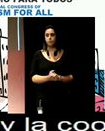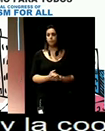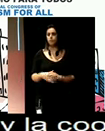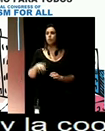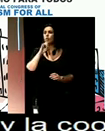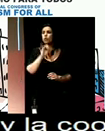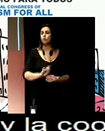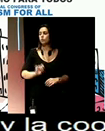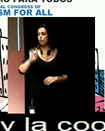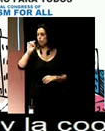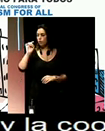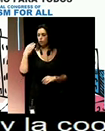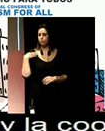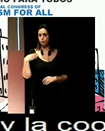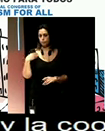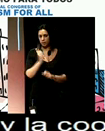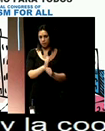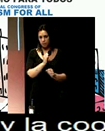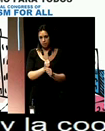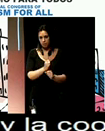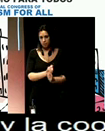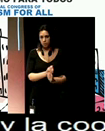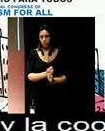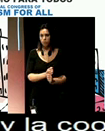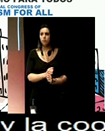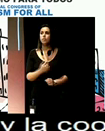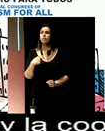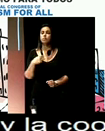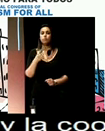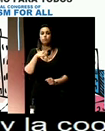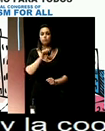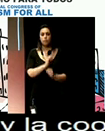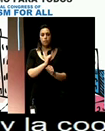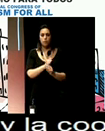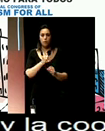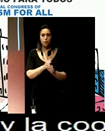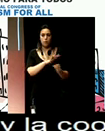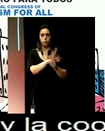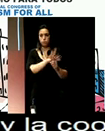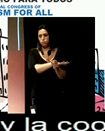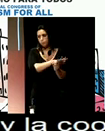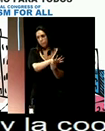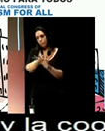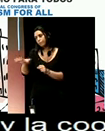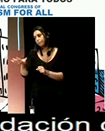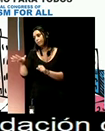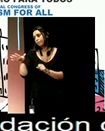The foundation's desenvolupament comunitari works